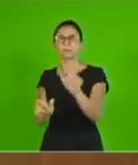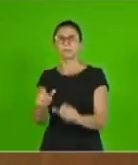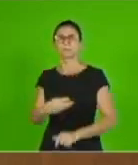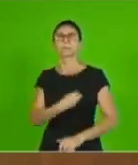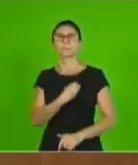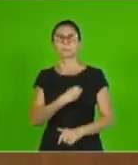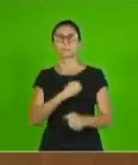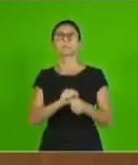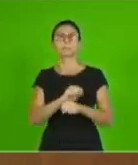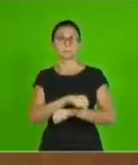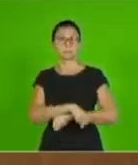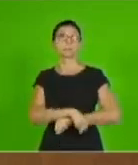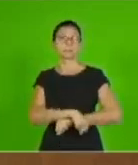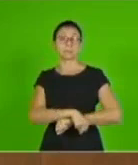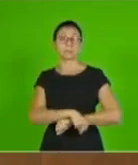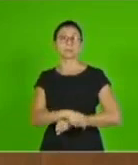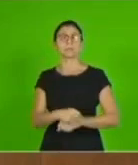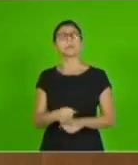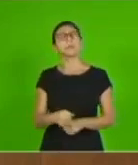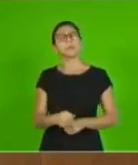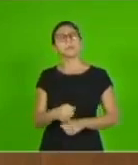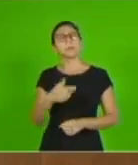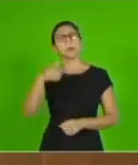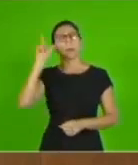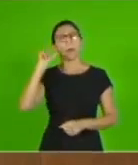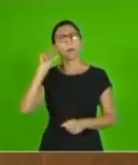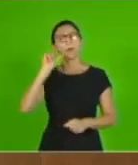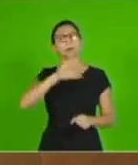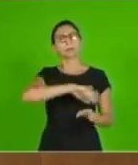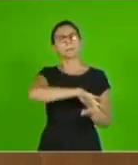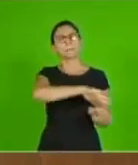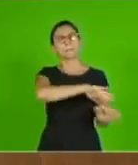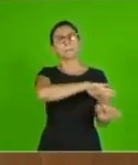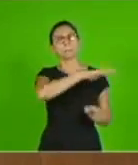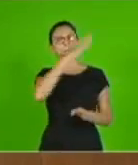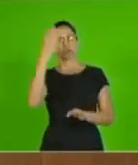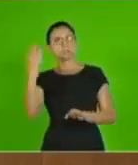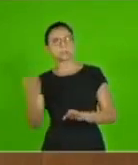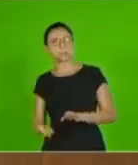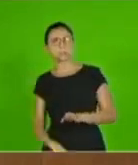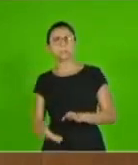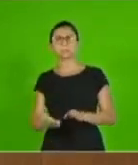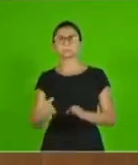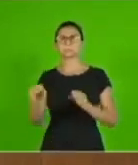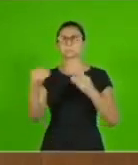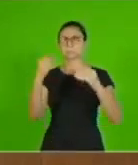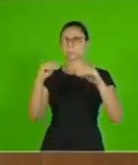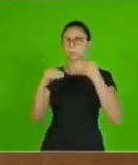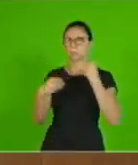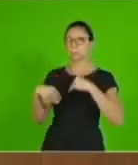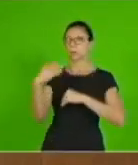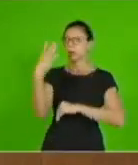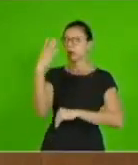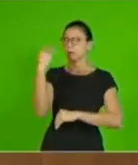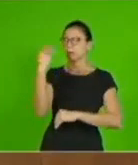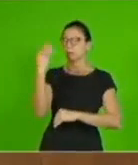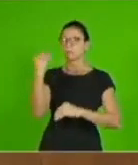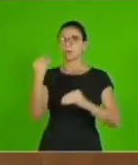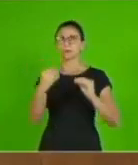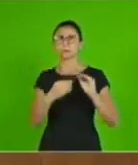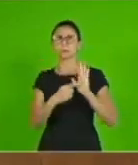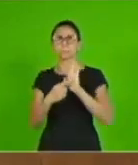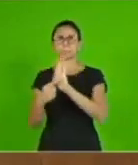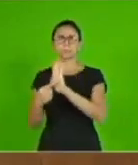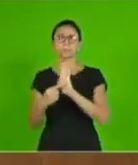Brethren from parts of all over the world have participated in the seminar, and they have sent in multiple photographs and